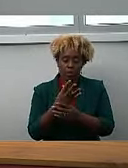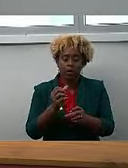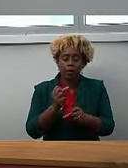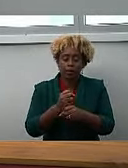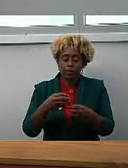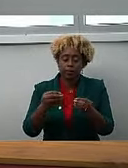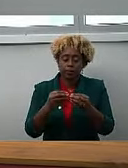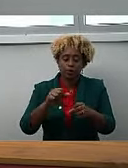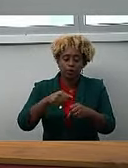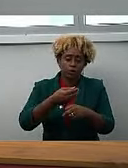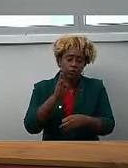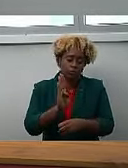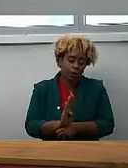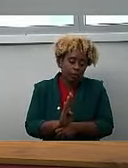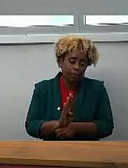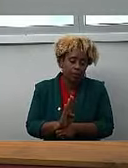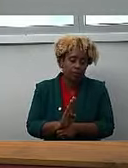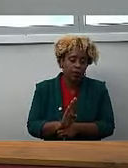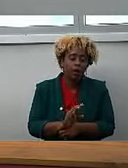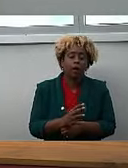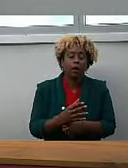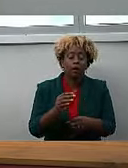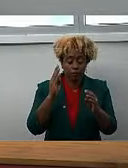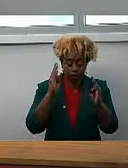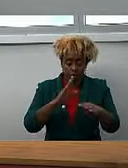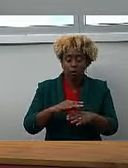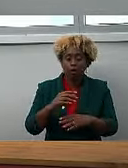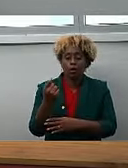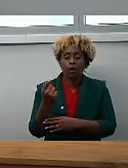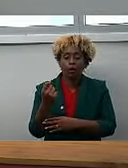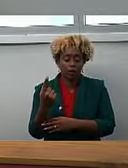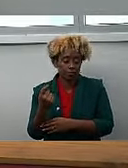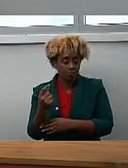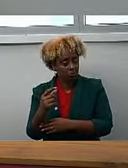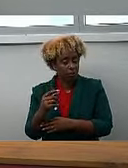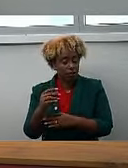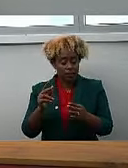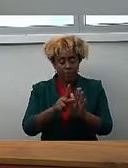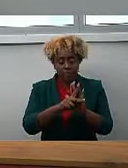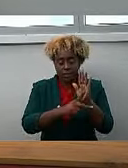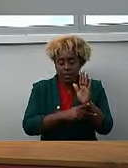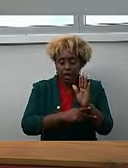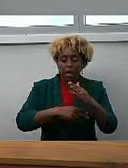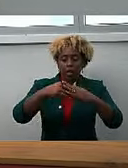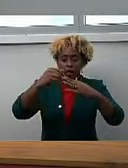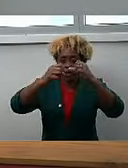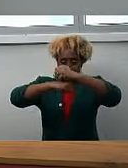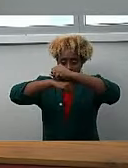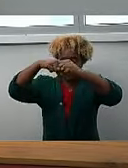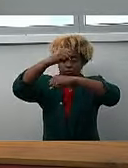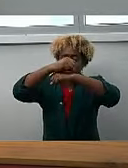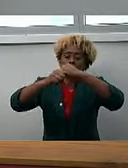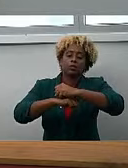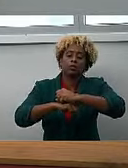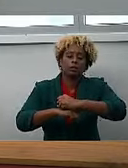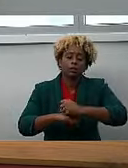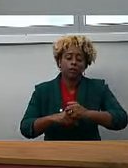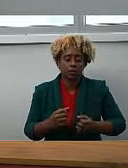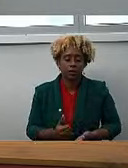creative industry. 12, physical and digital infrastructure. And 13, the blue